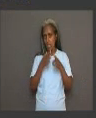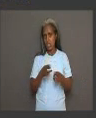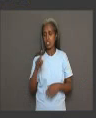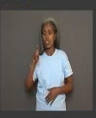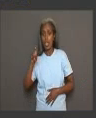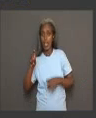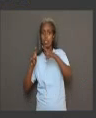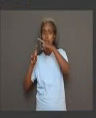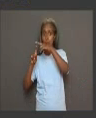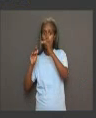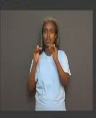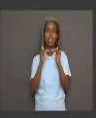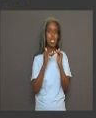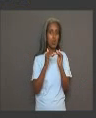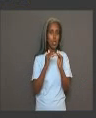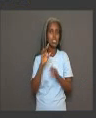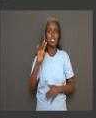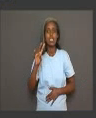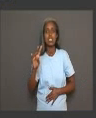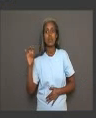X bar equals